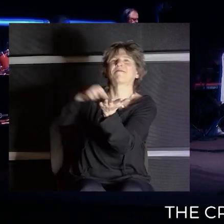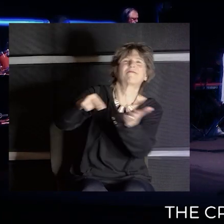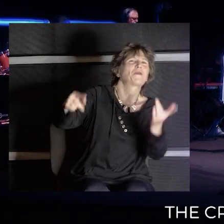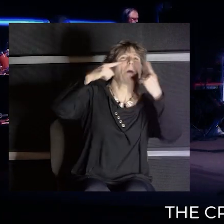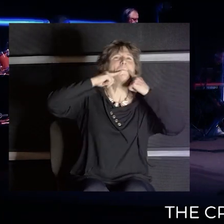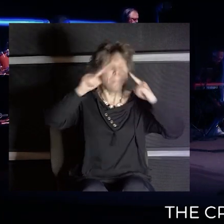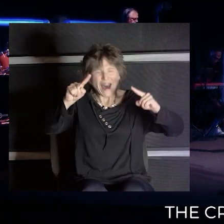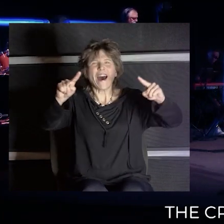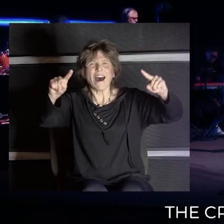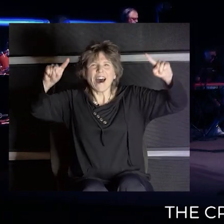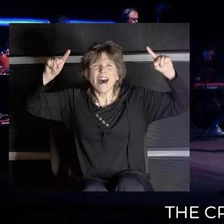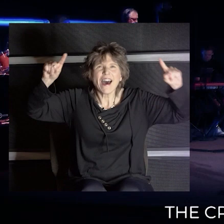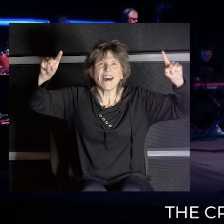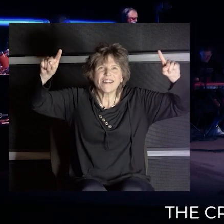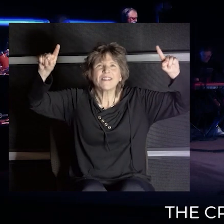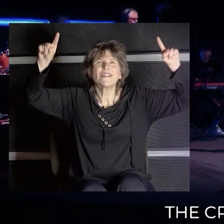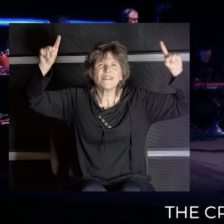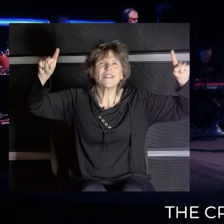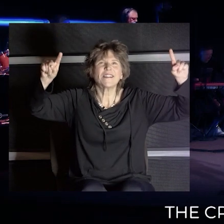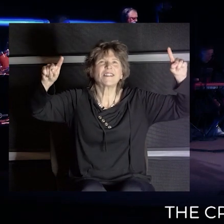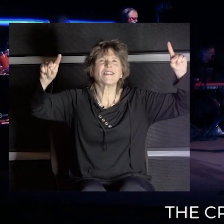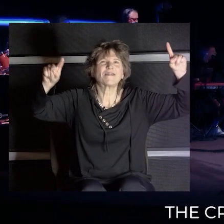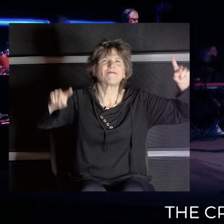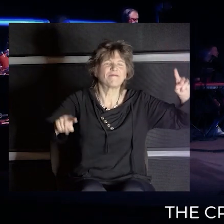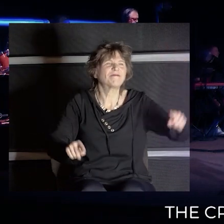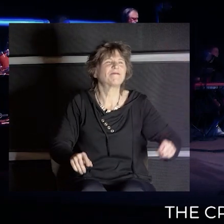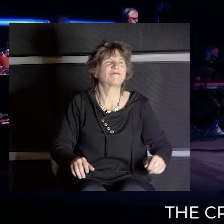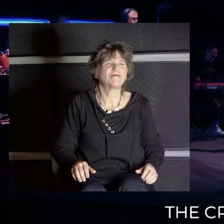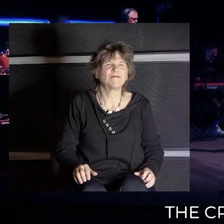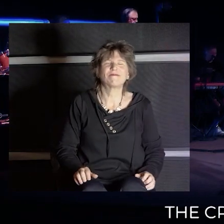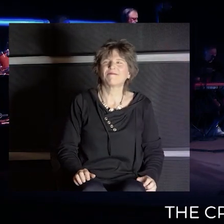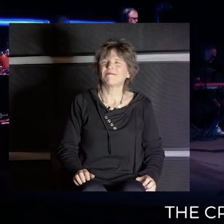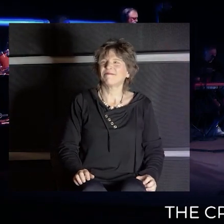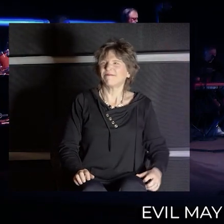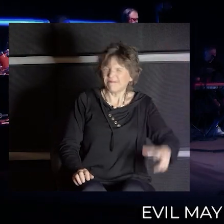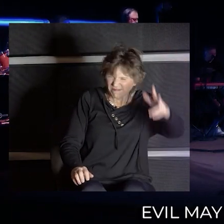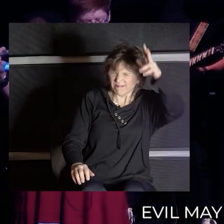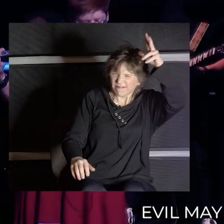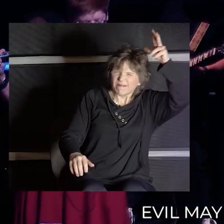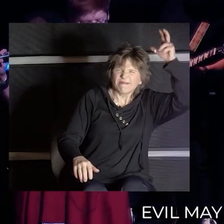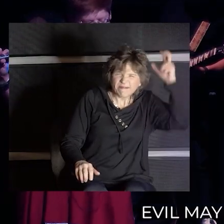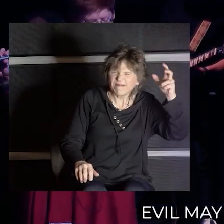The cross has the final word.